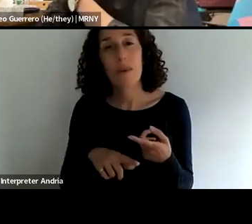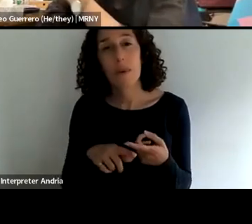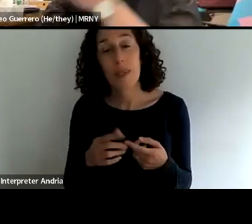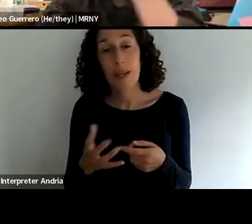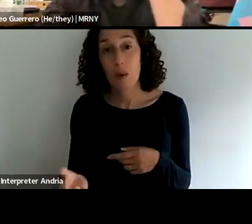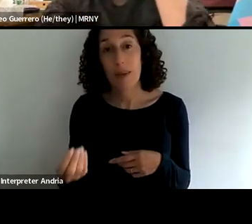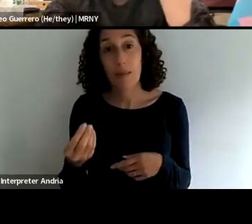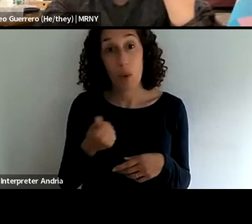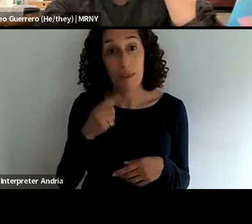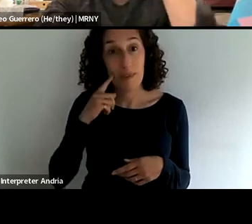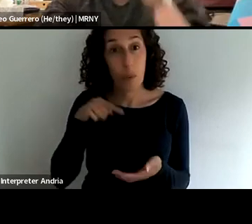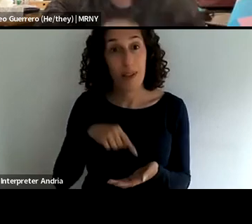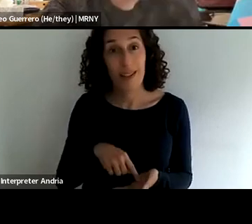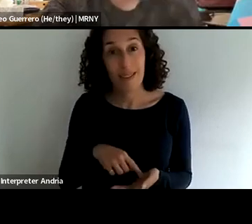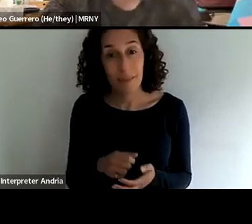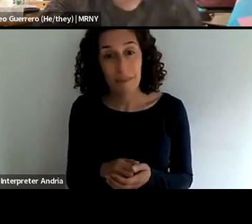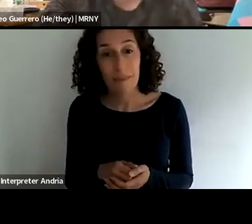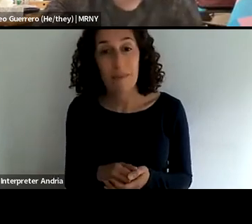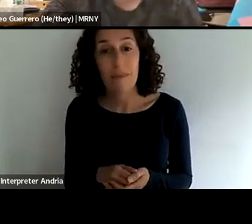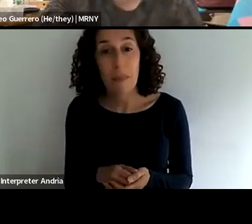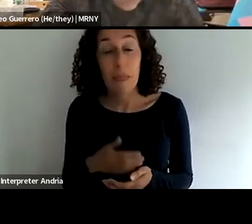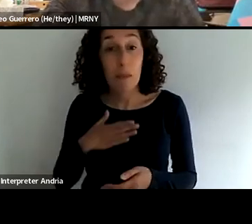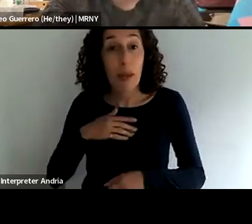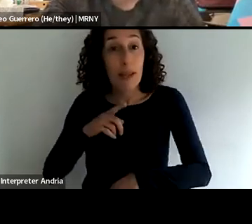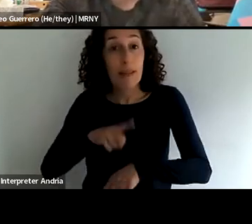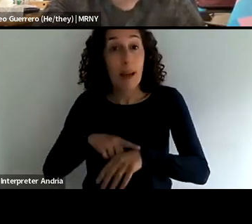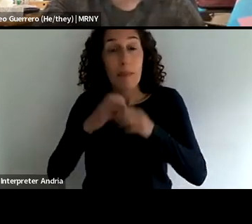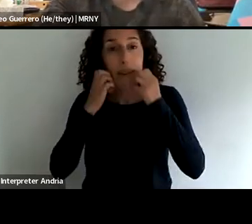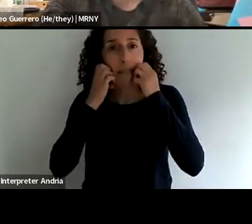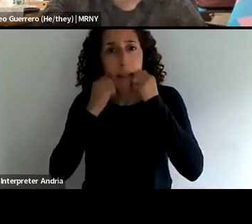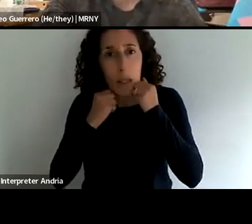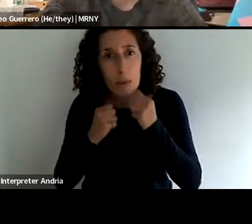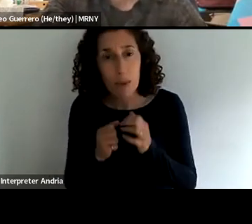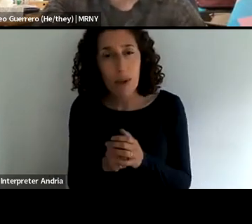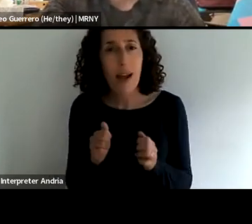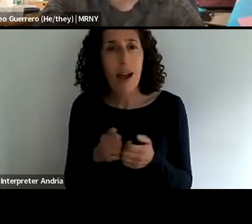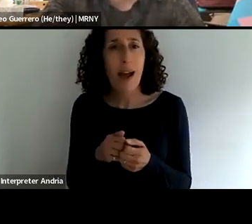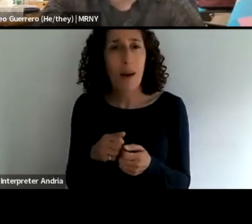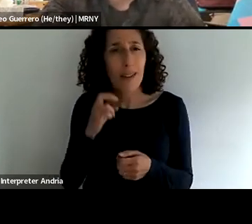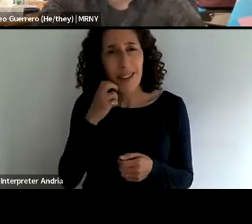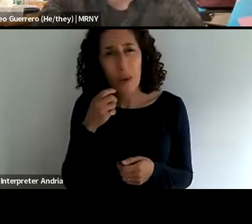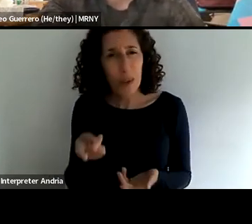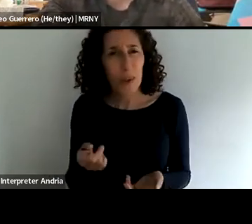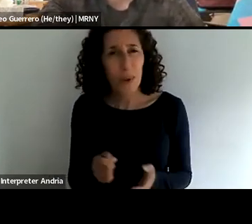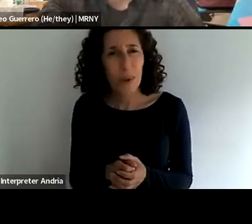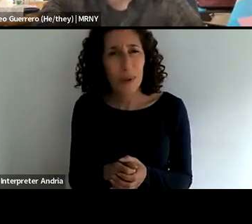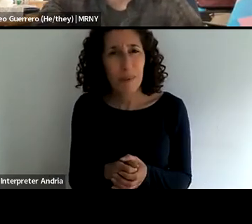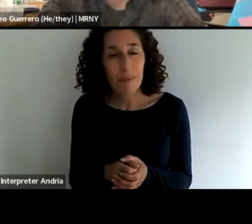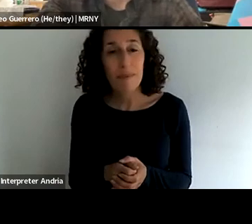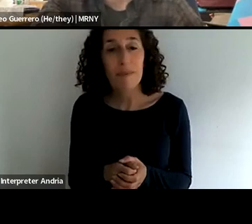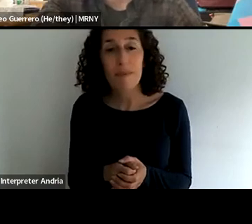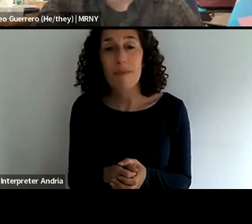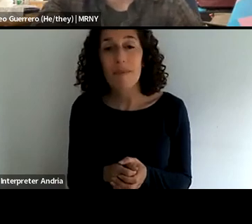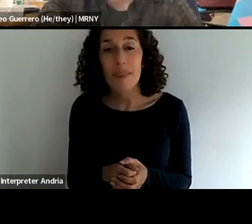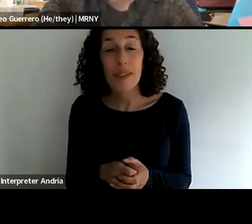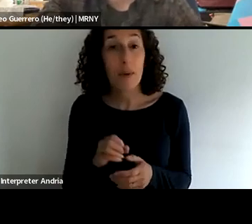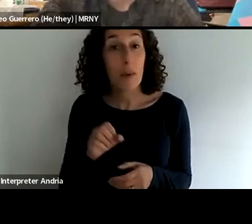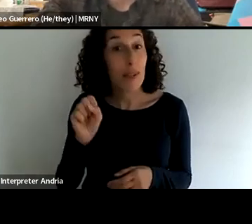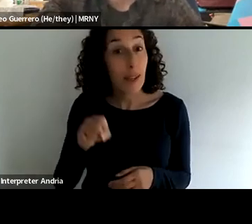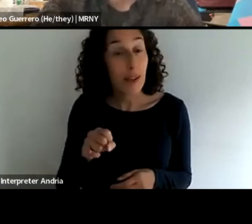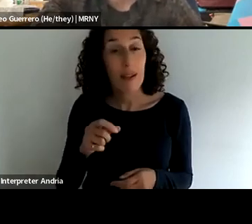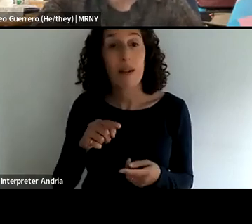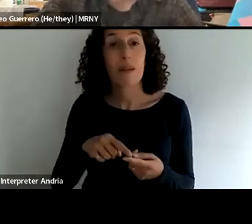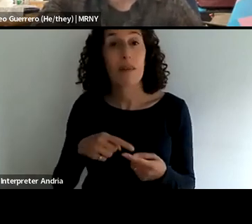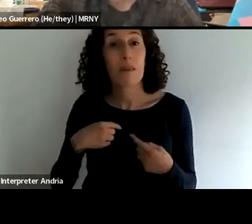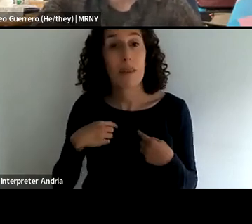get reimbursed for this? Because yeah, my time is extremely valuable, and how dare you? So yeah, that to me is like a